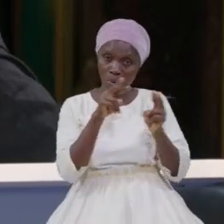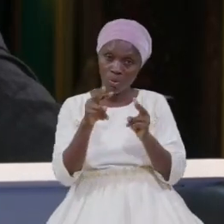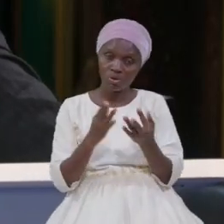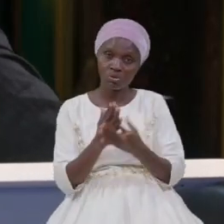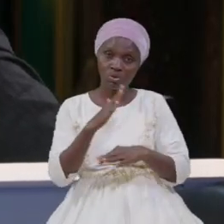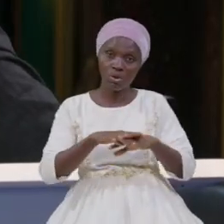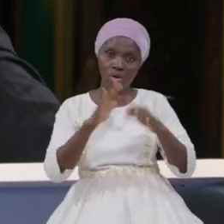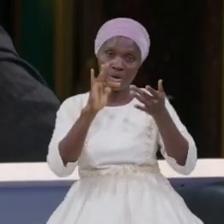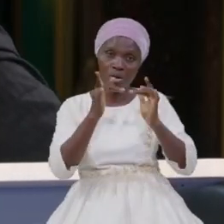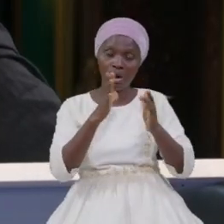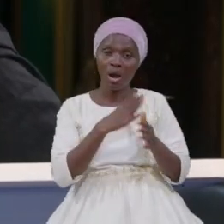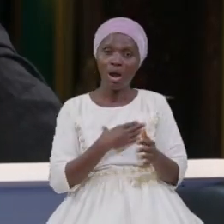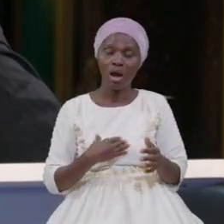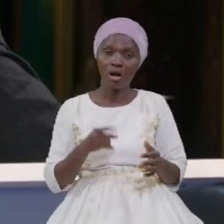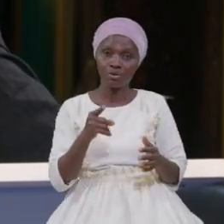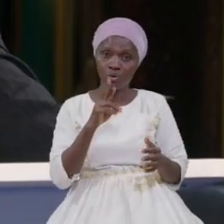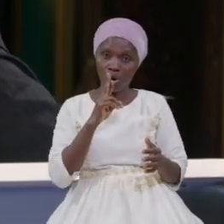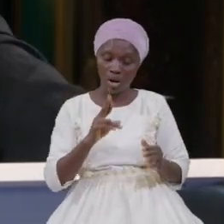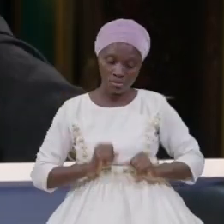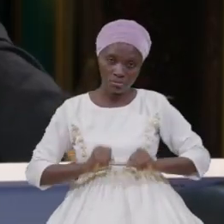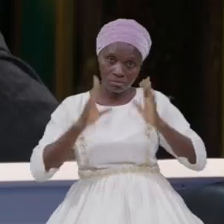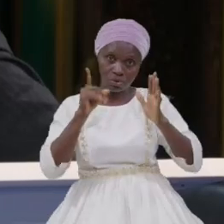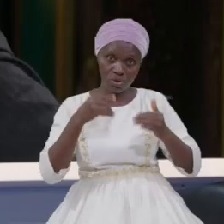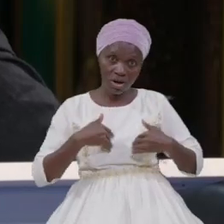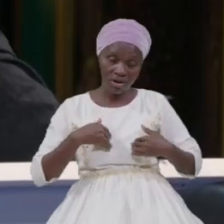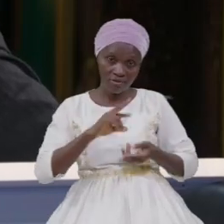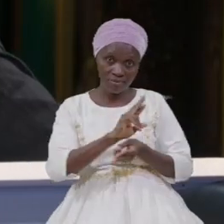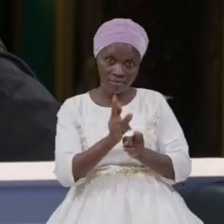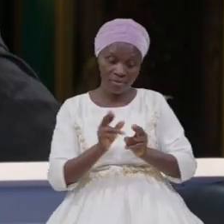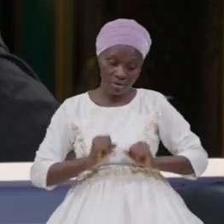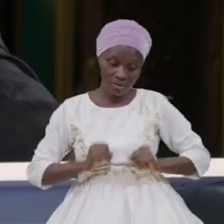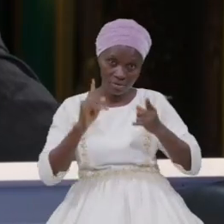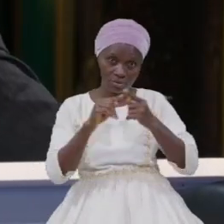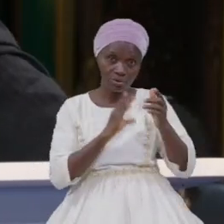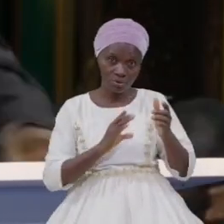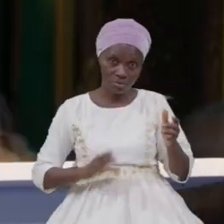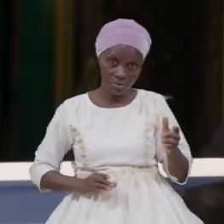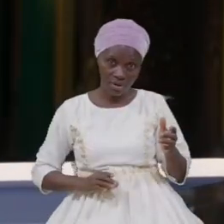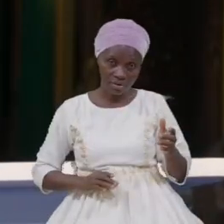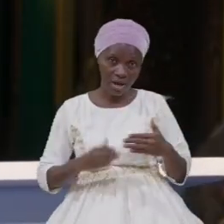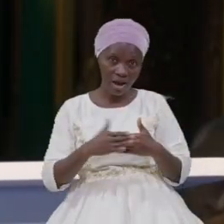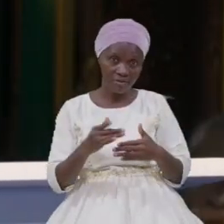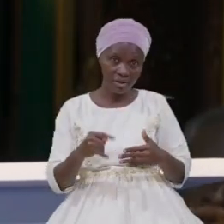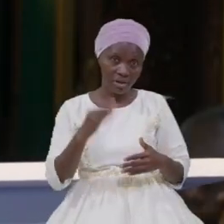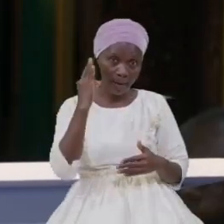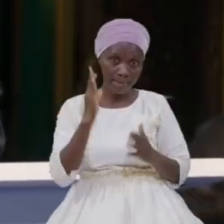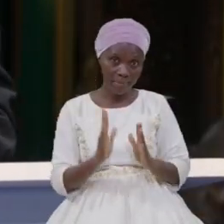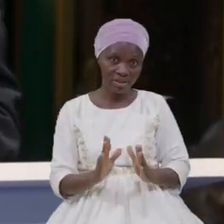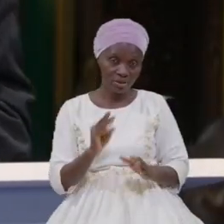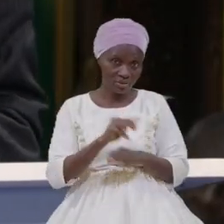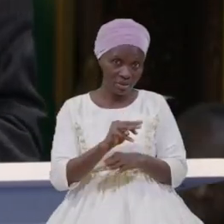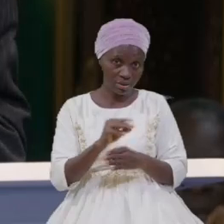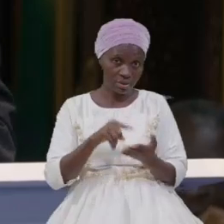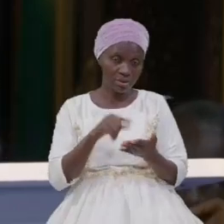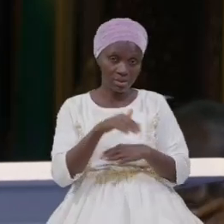and you just give your life to Christ after the pastor's message this evening. There is a